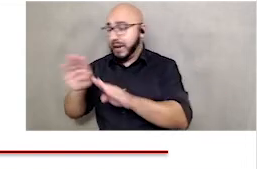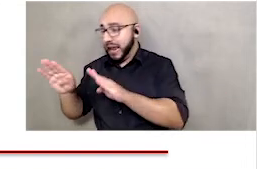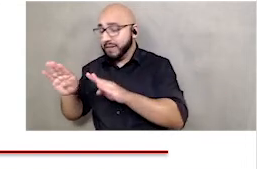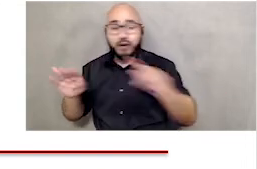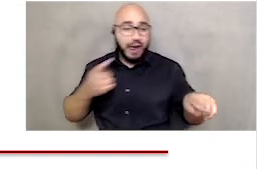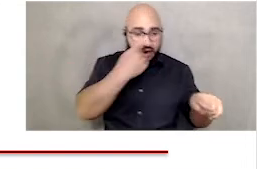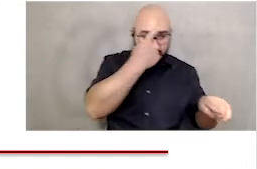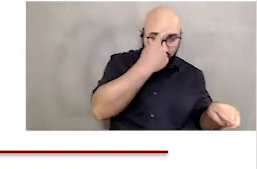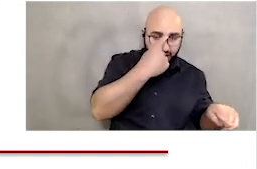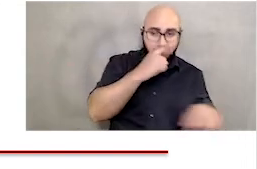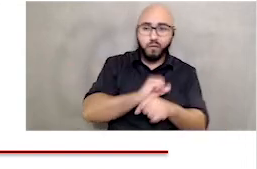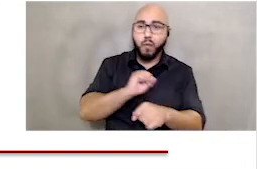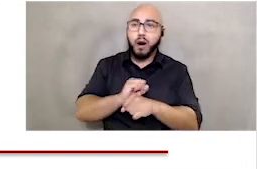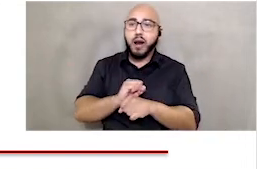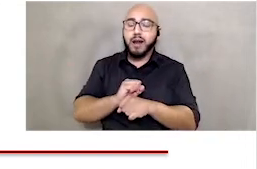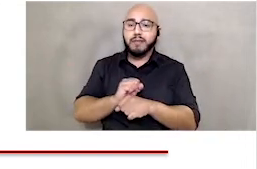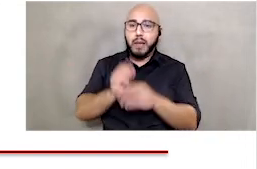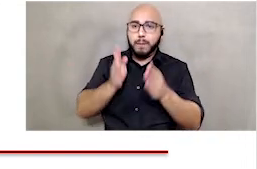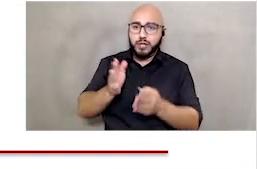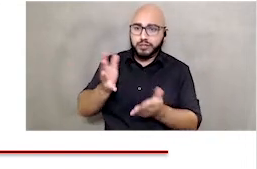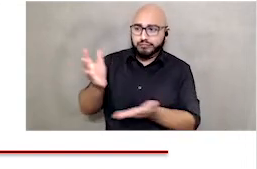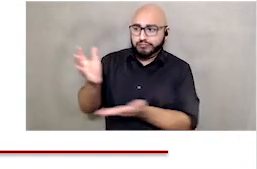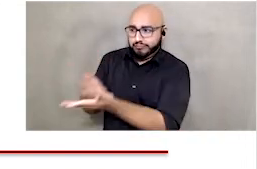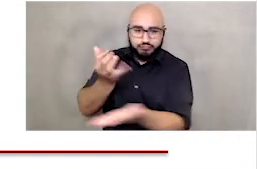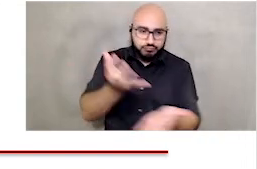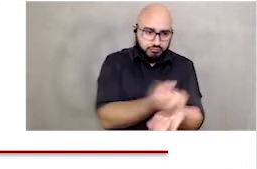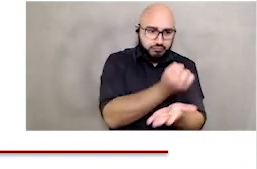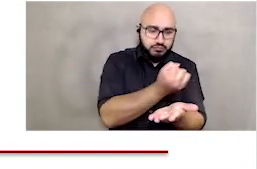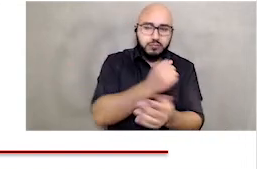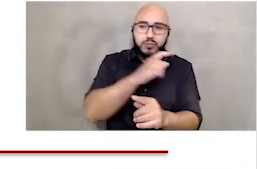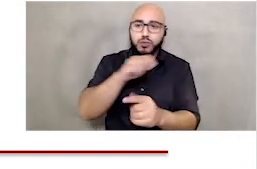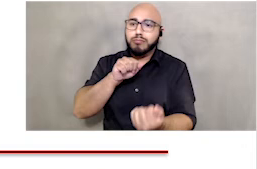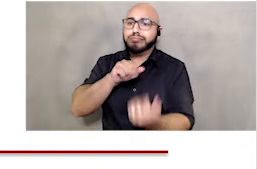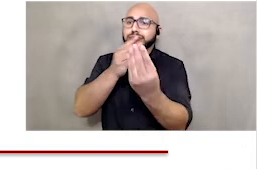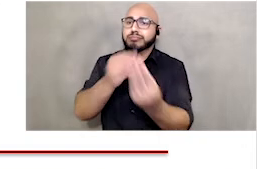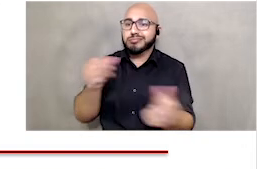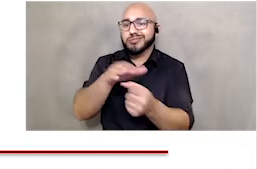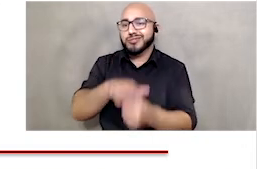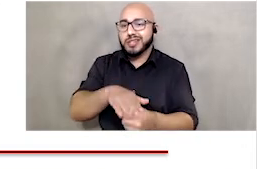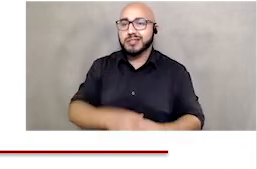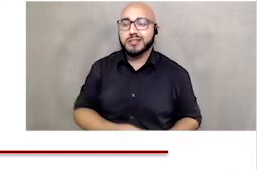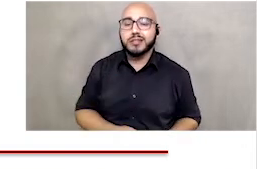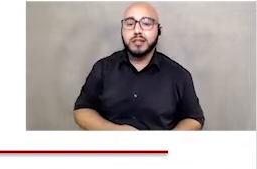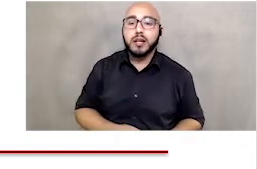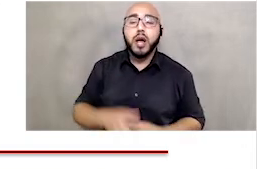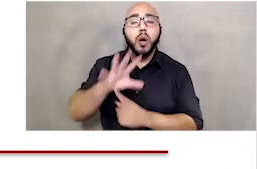individual utilizes to minimize the encountered stress. And